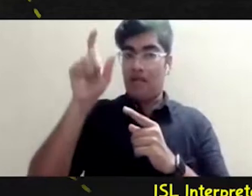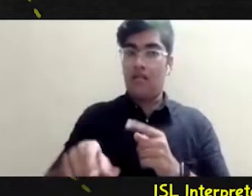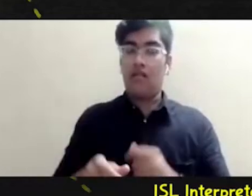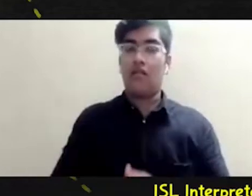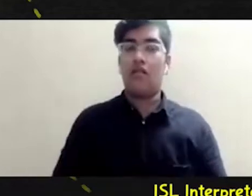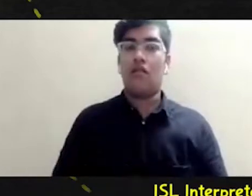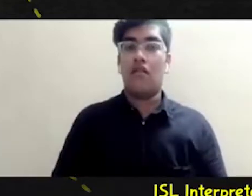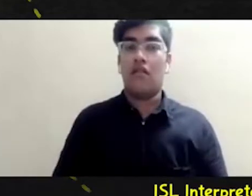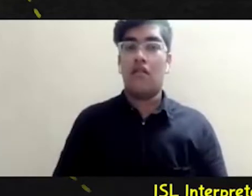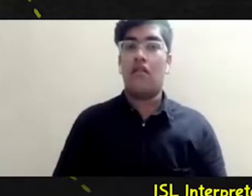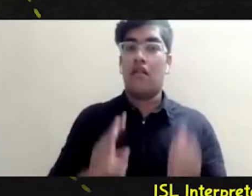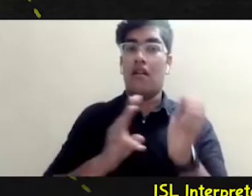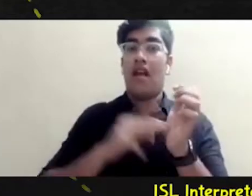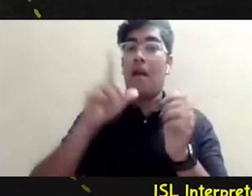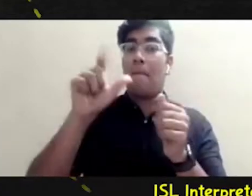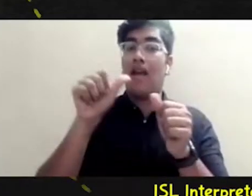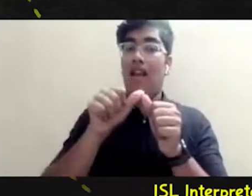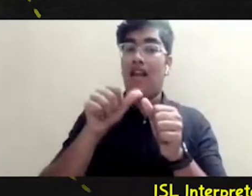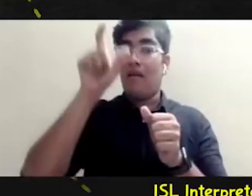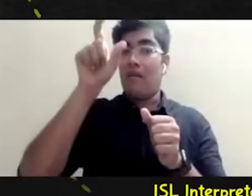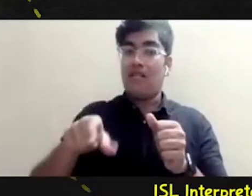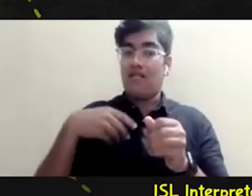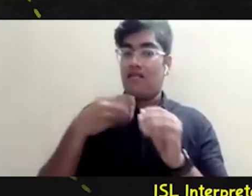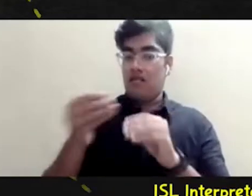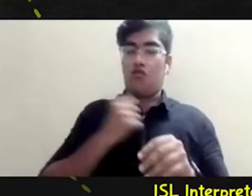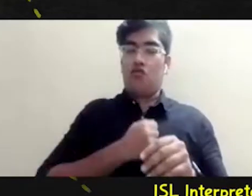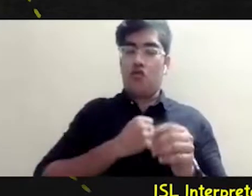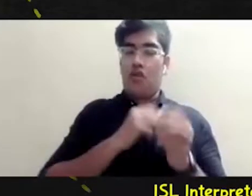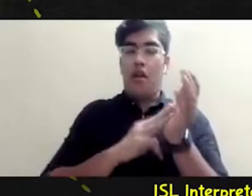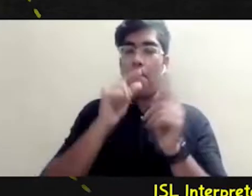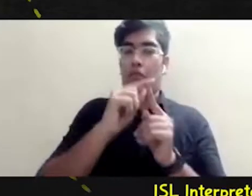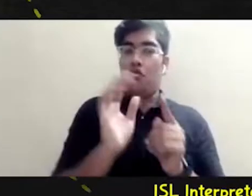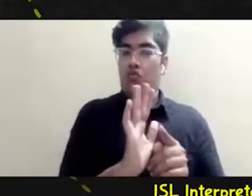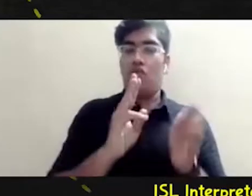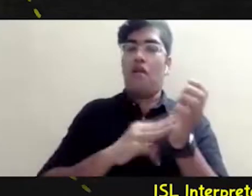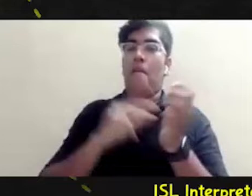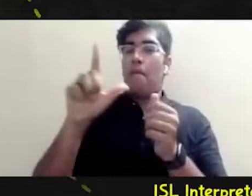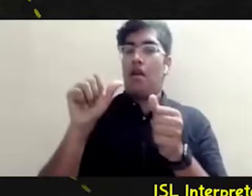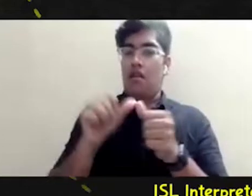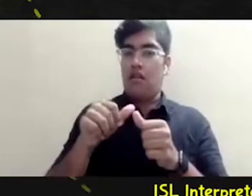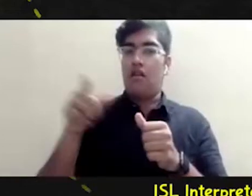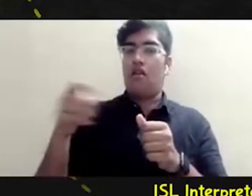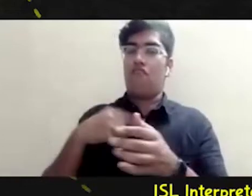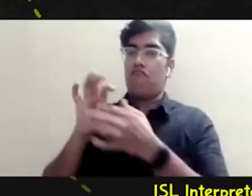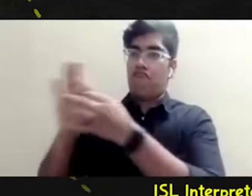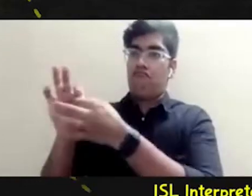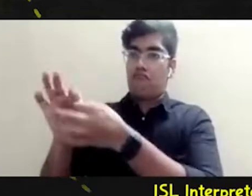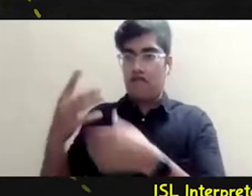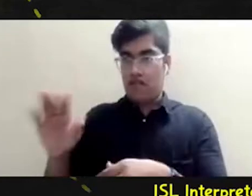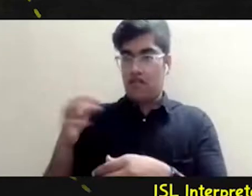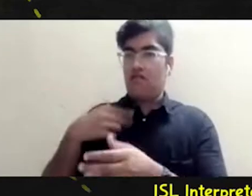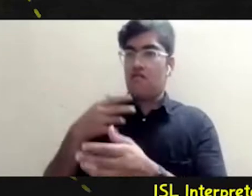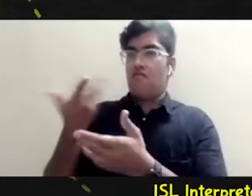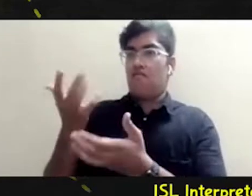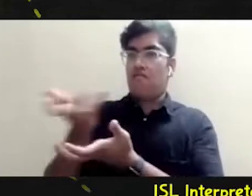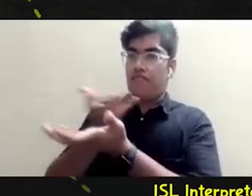local MLA was an AIMIM MLA. We reached out to the AIMIM MP from Maharashtra who had actually spoken out in support of